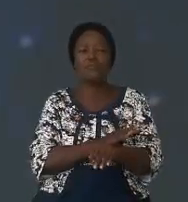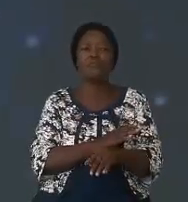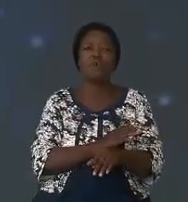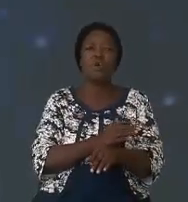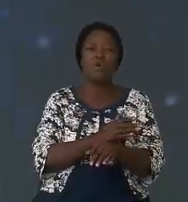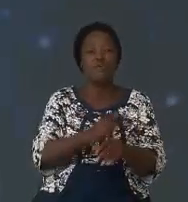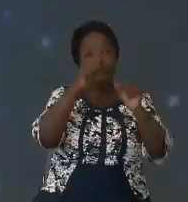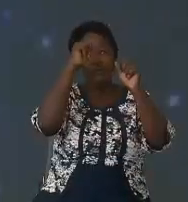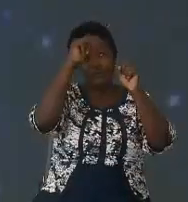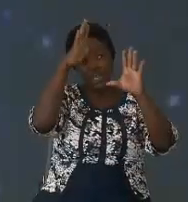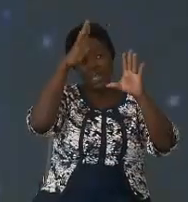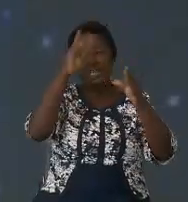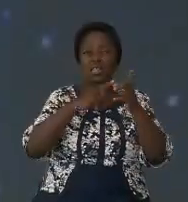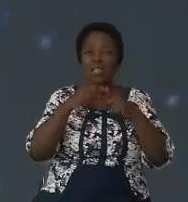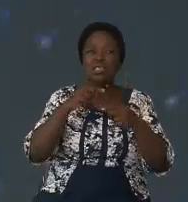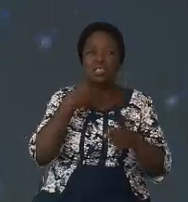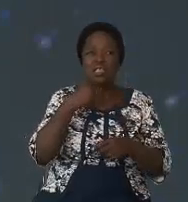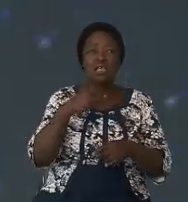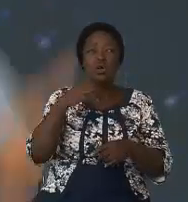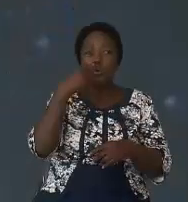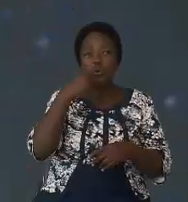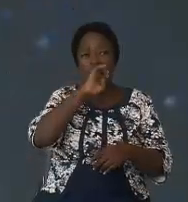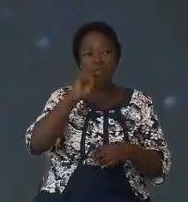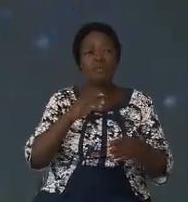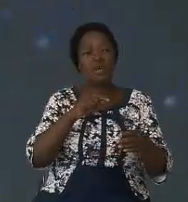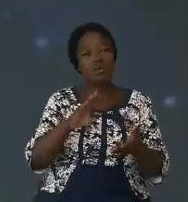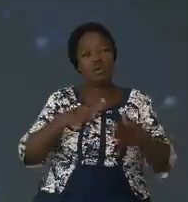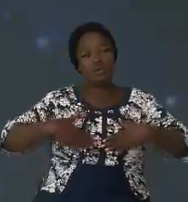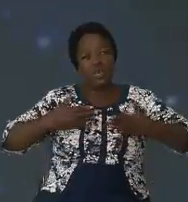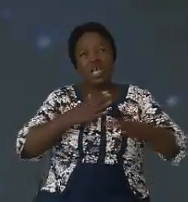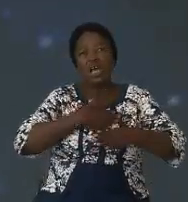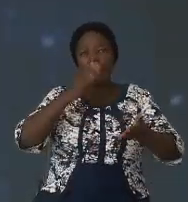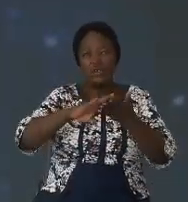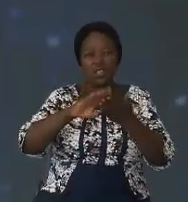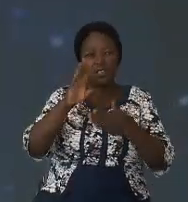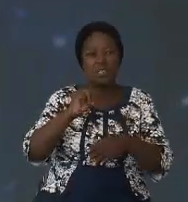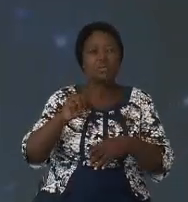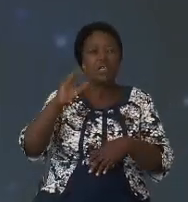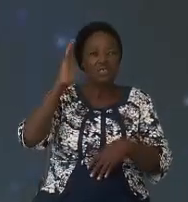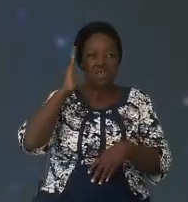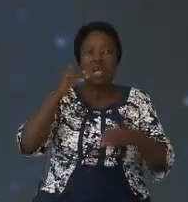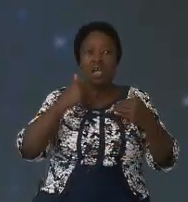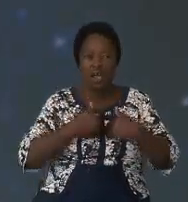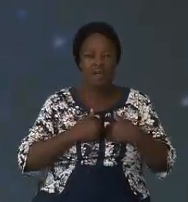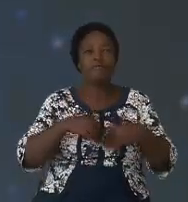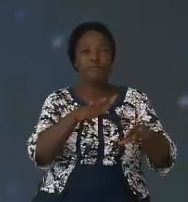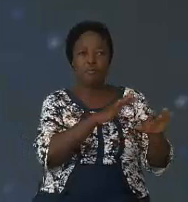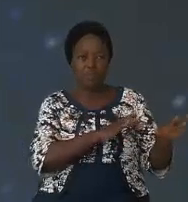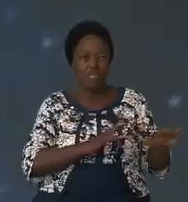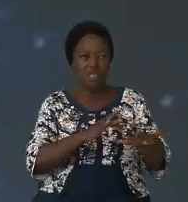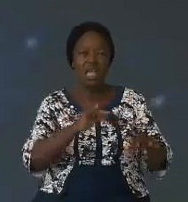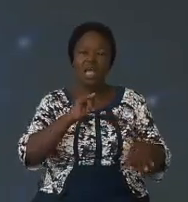loving, merciful, gracious father. And he says, whoso confesseth and forsaketh